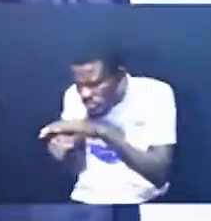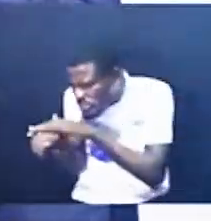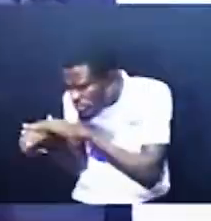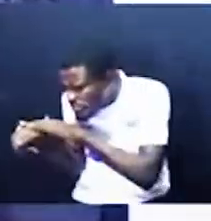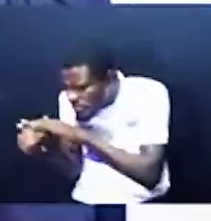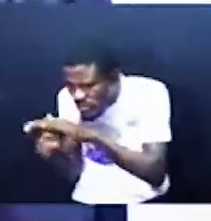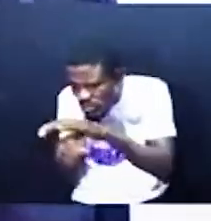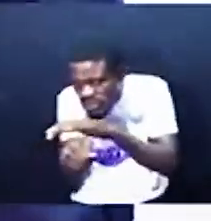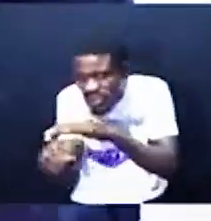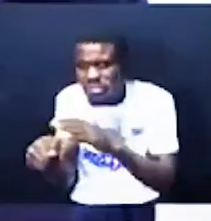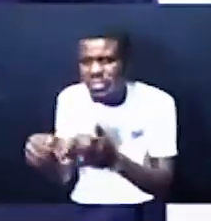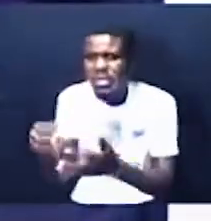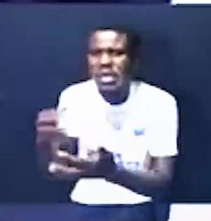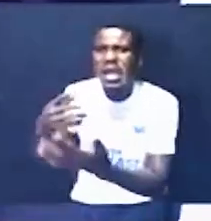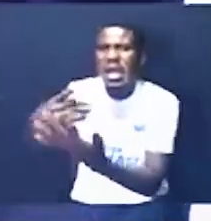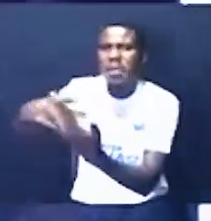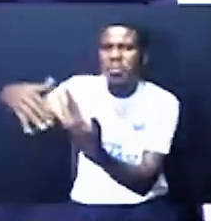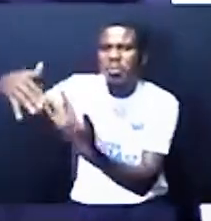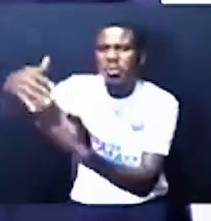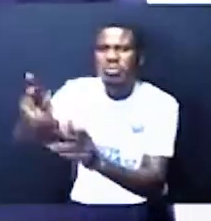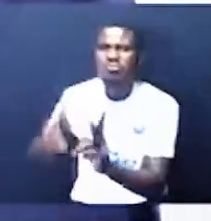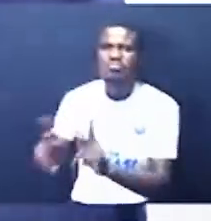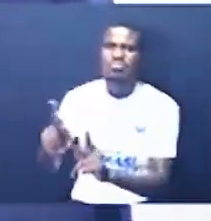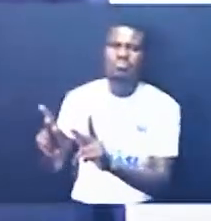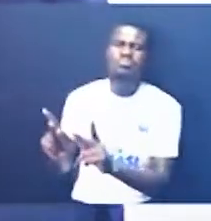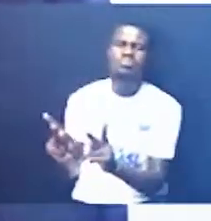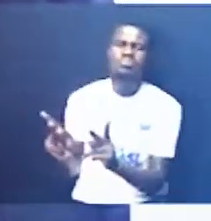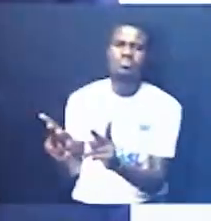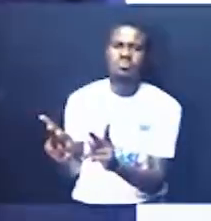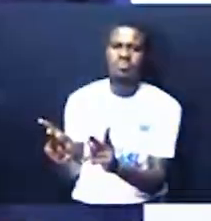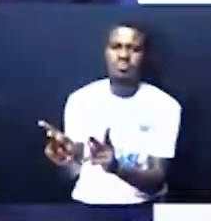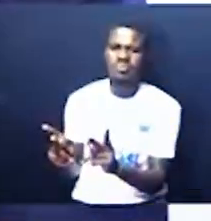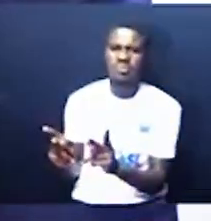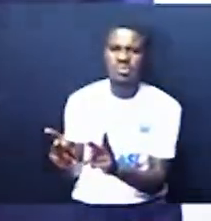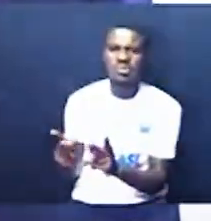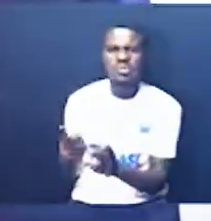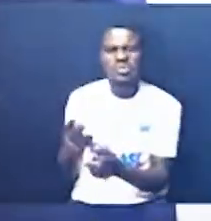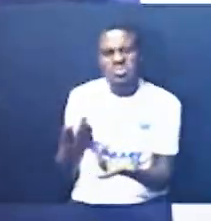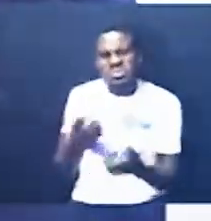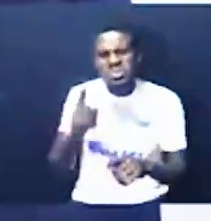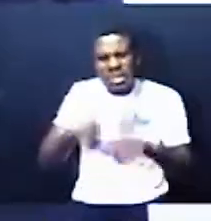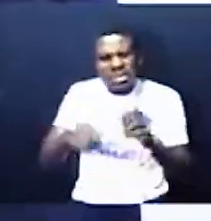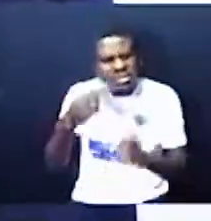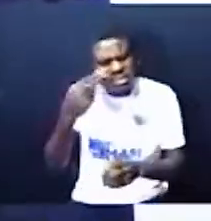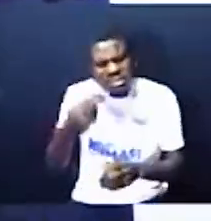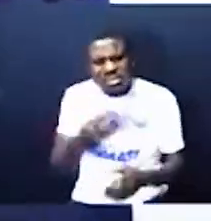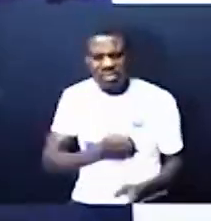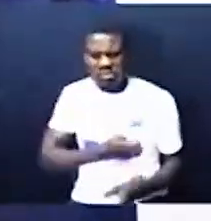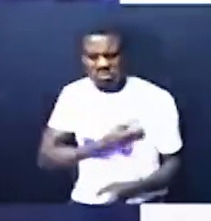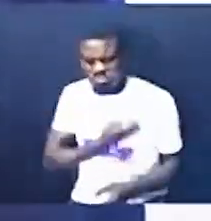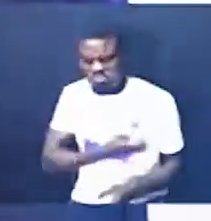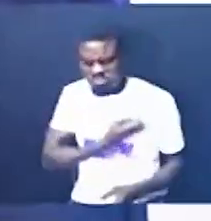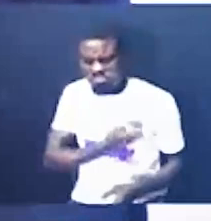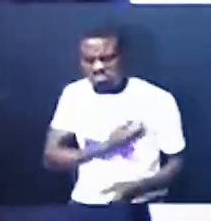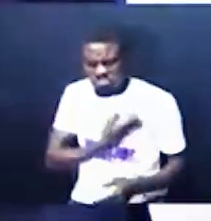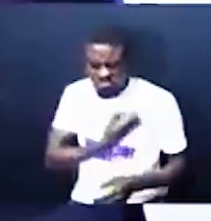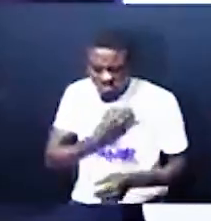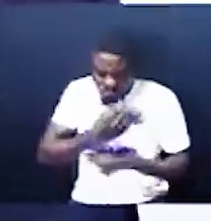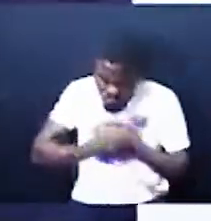mu na owiewia ne ho. So you can imagine the emotional torture that she was going